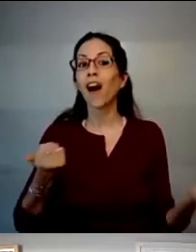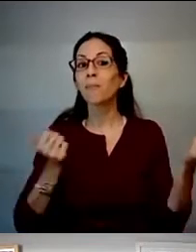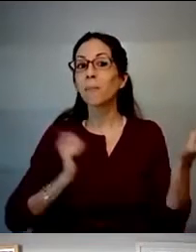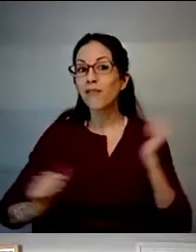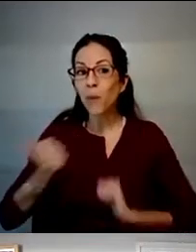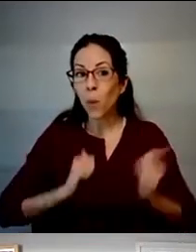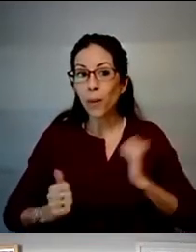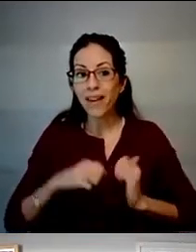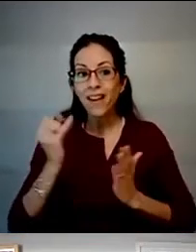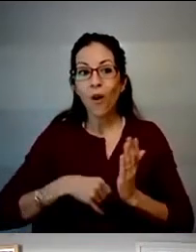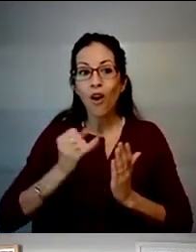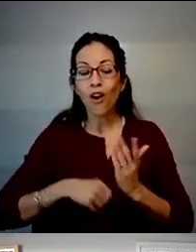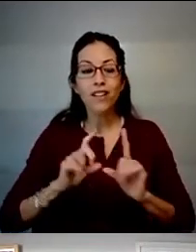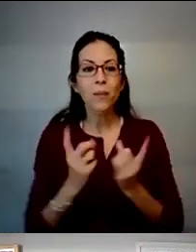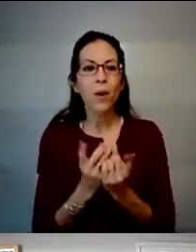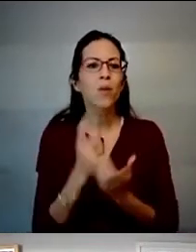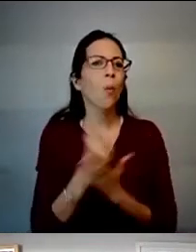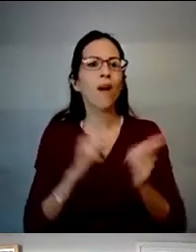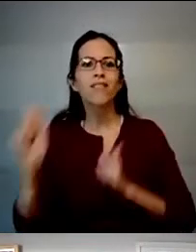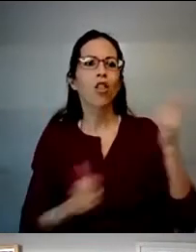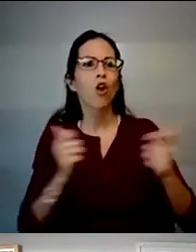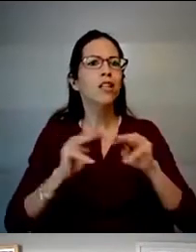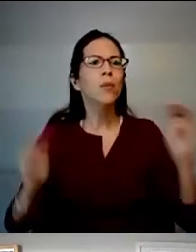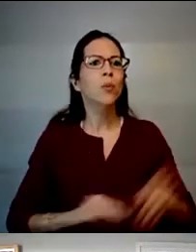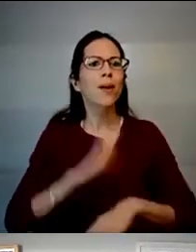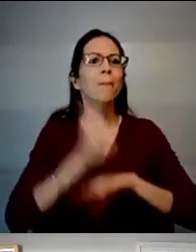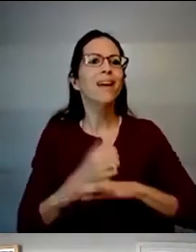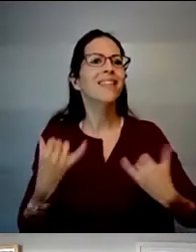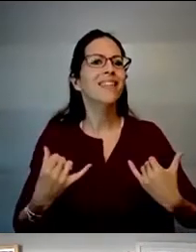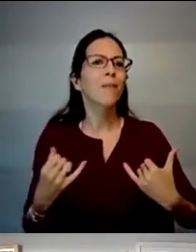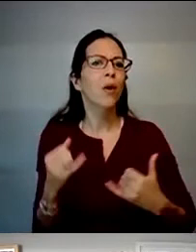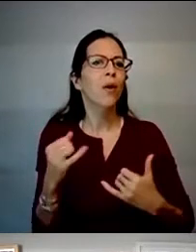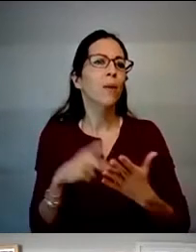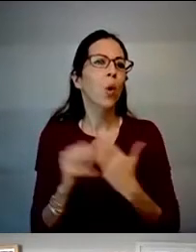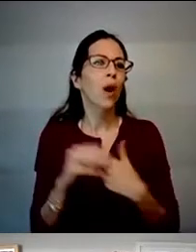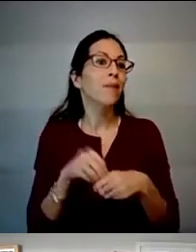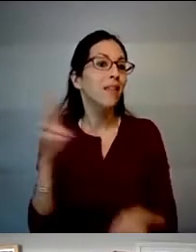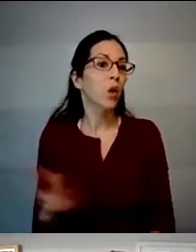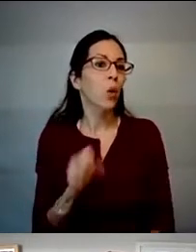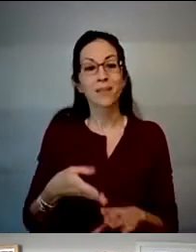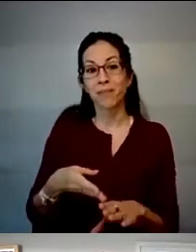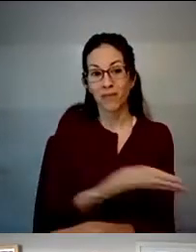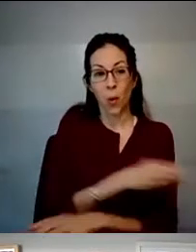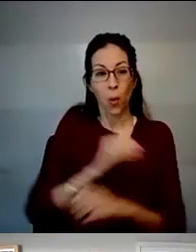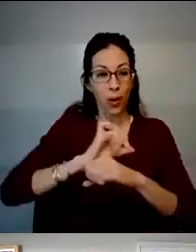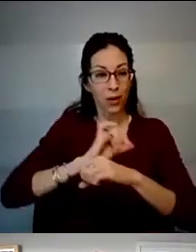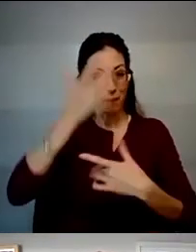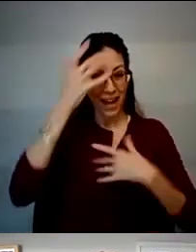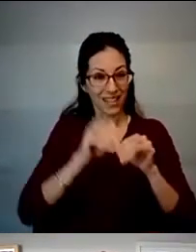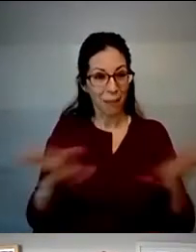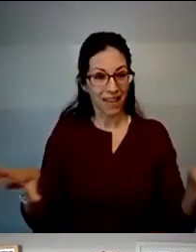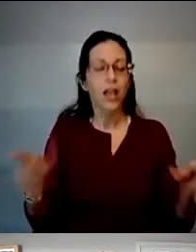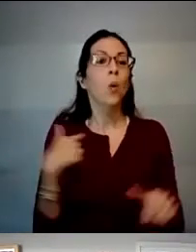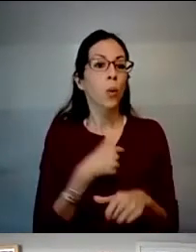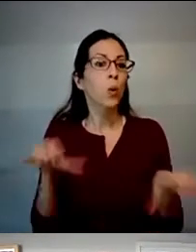the largest museum-based contemporary programs in the U.S. Pre-pandemic times, we did about 50 to 70